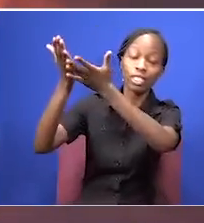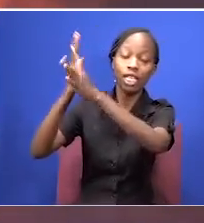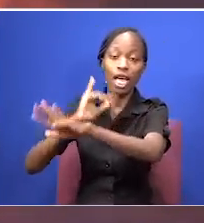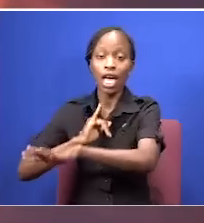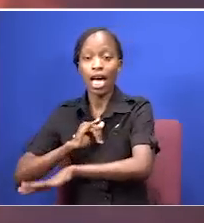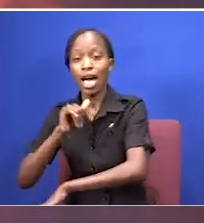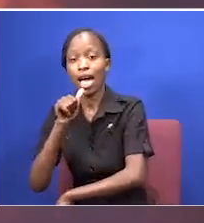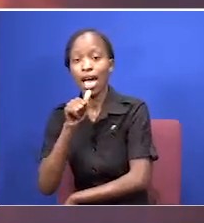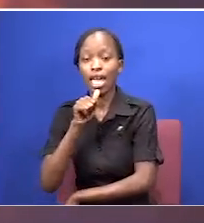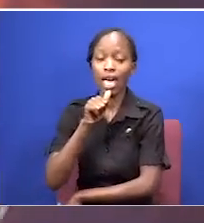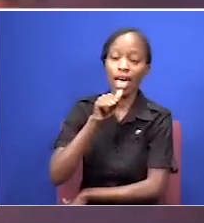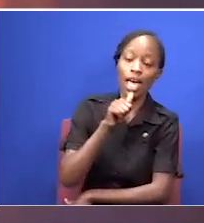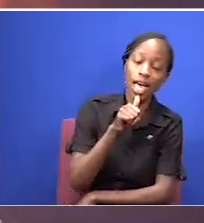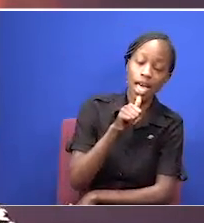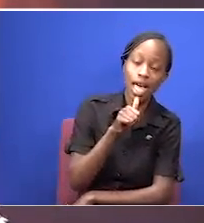i am